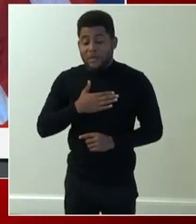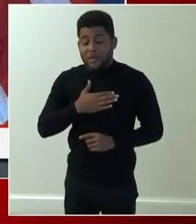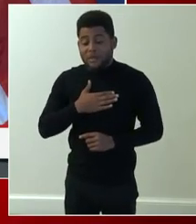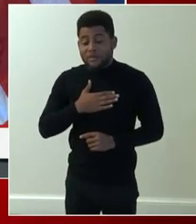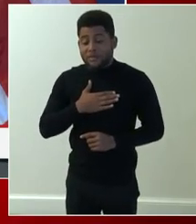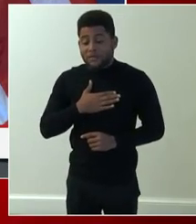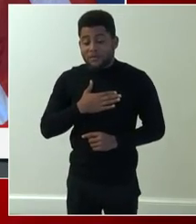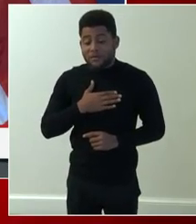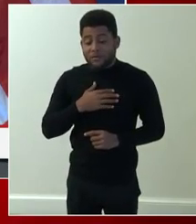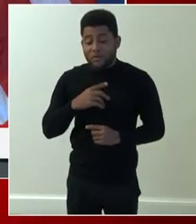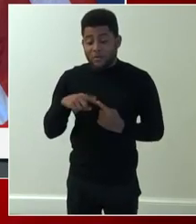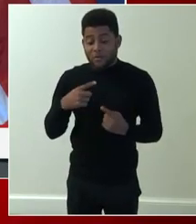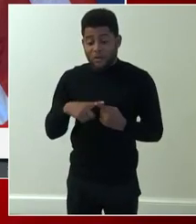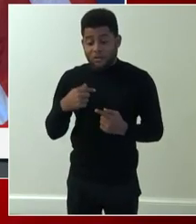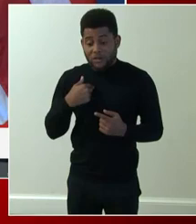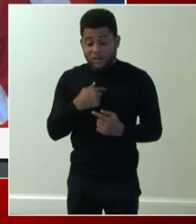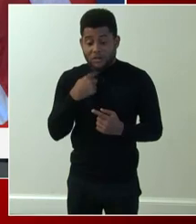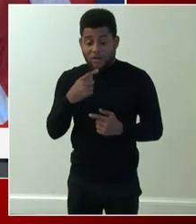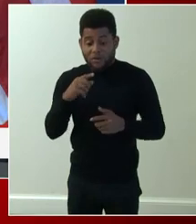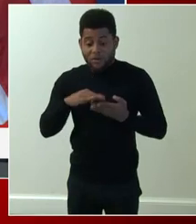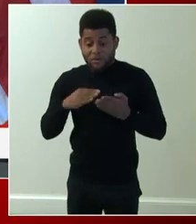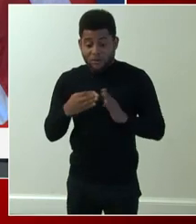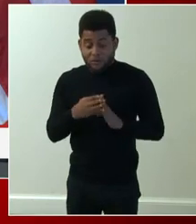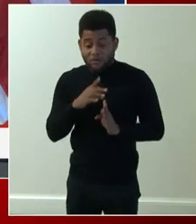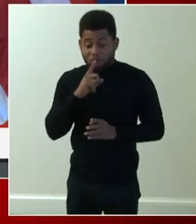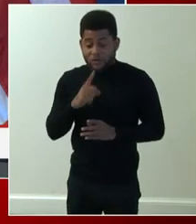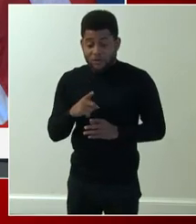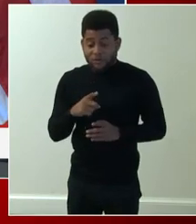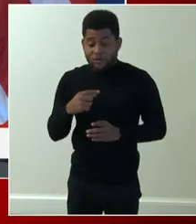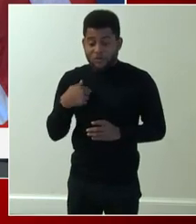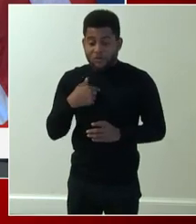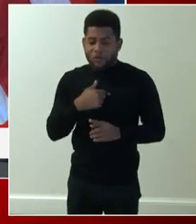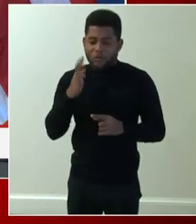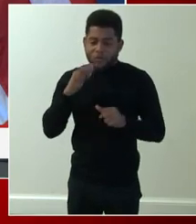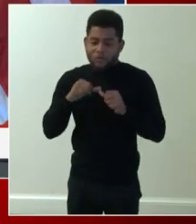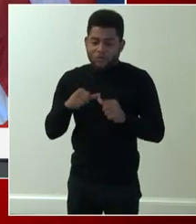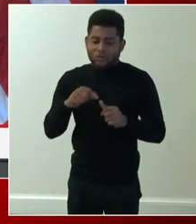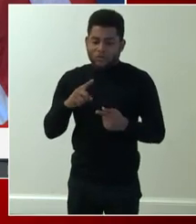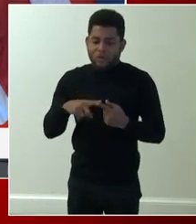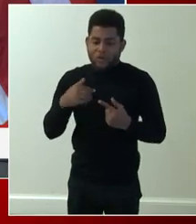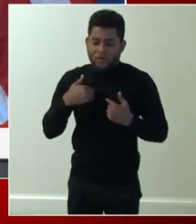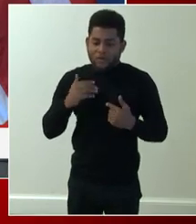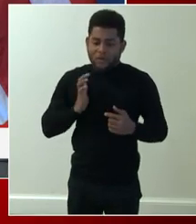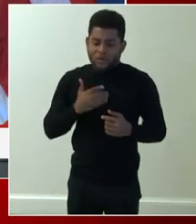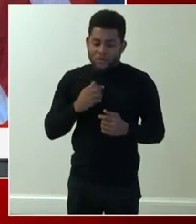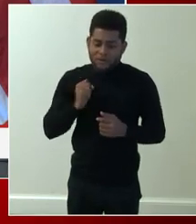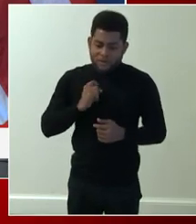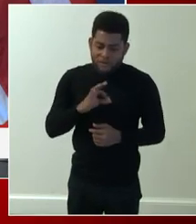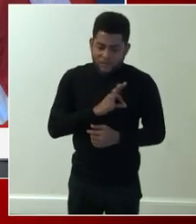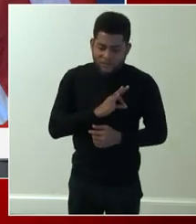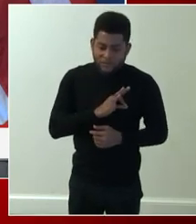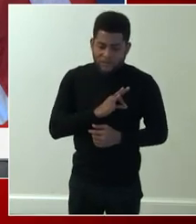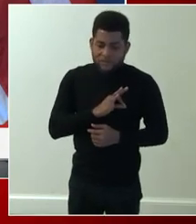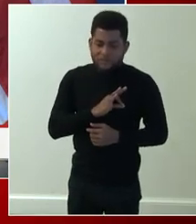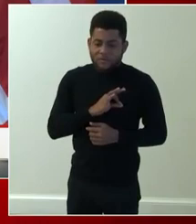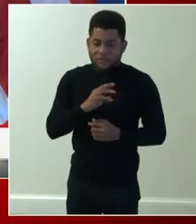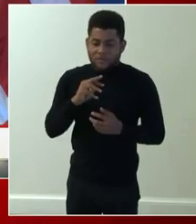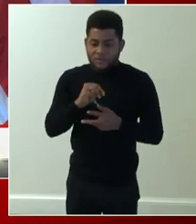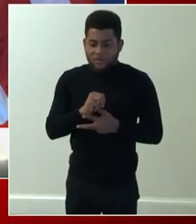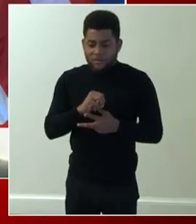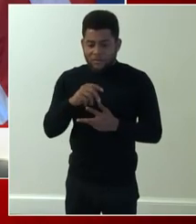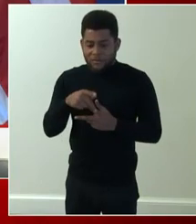what I would say to the community is we're going to continue to have our personnel, Metropolitan Police Department